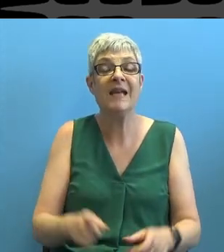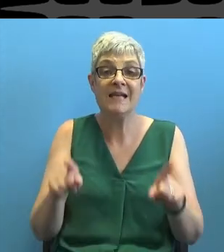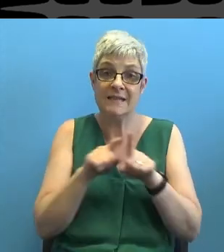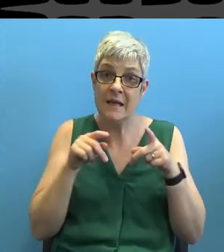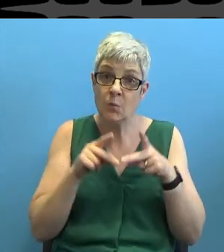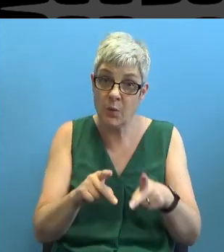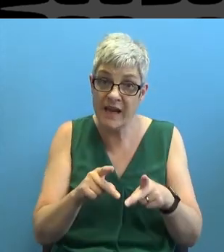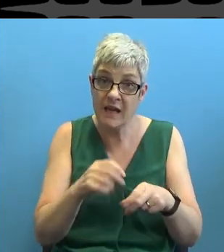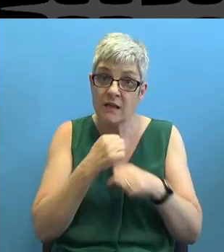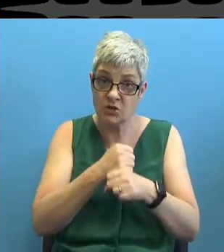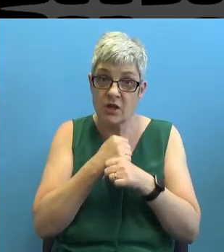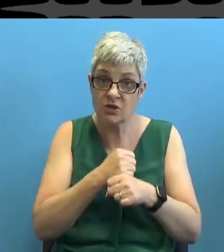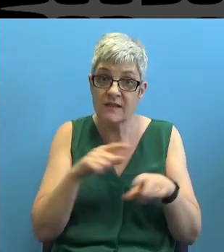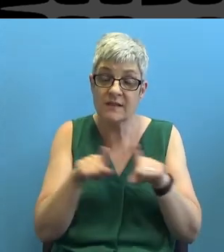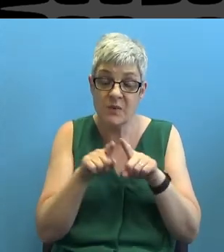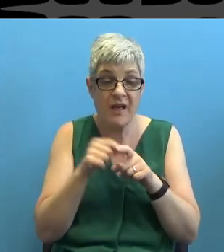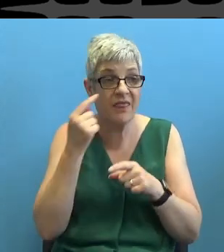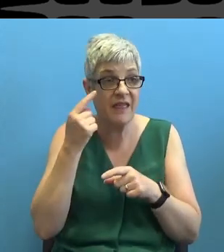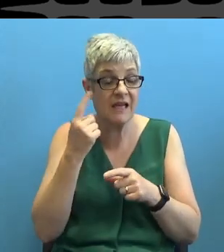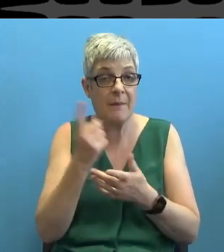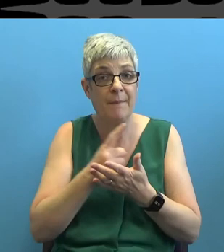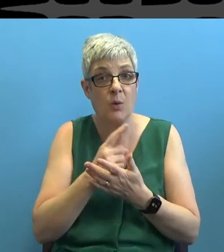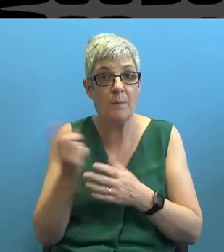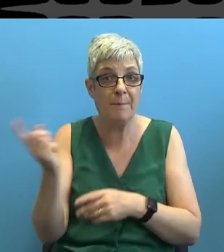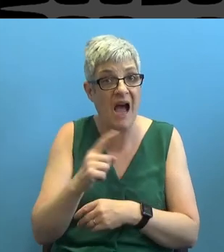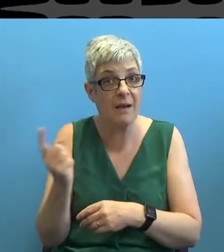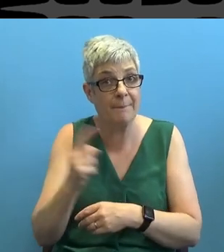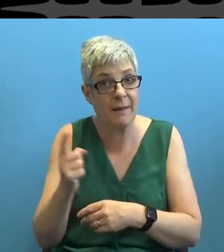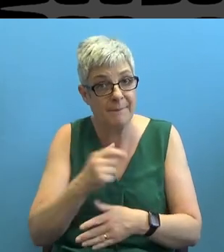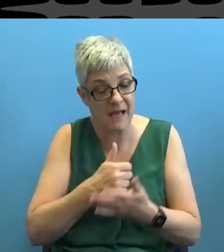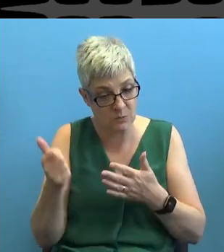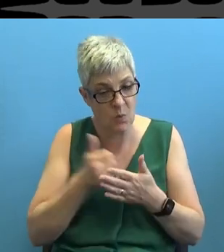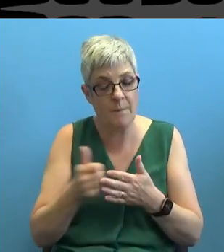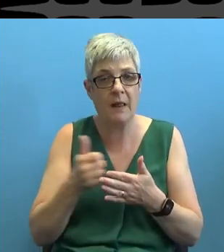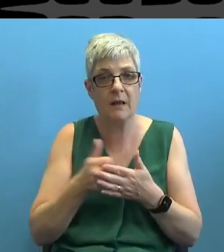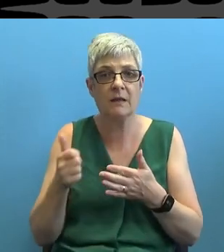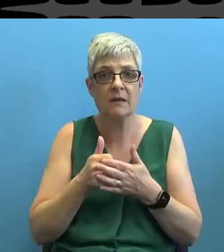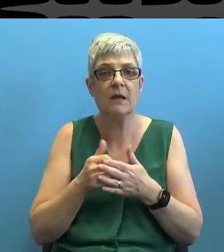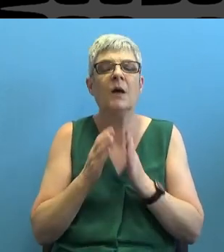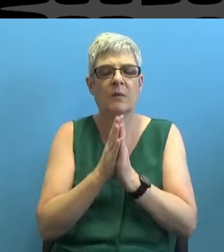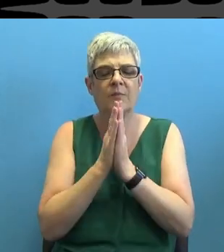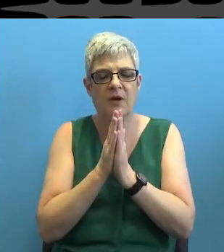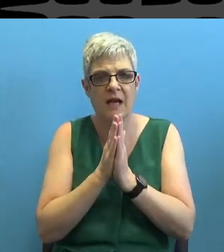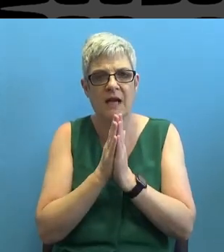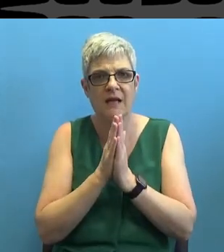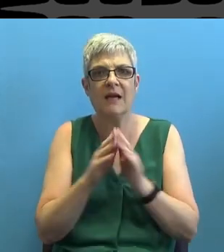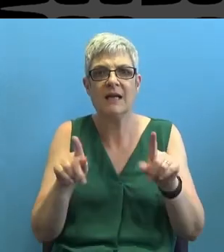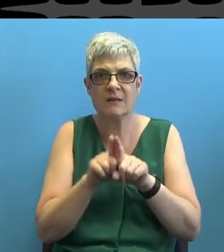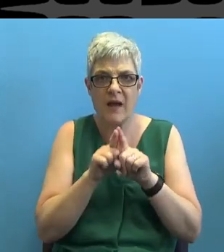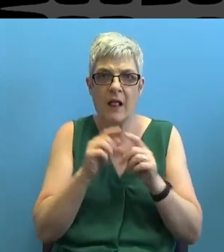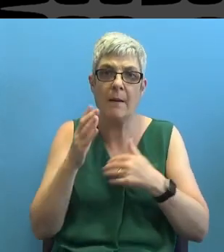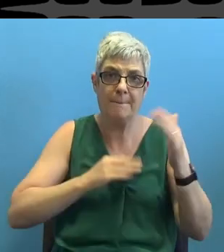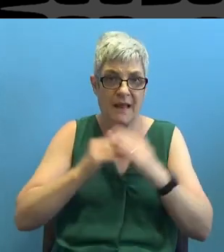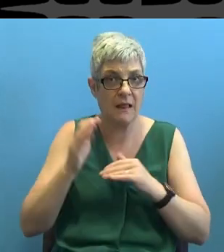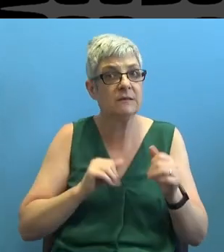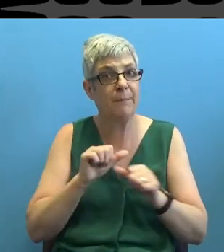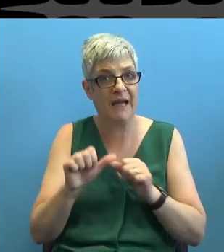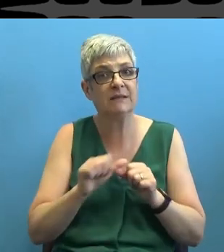In the same way as churches too begin to think about returning to normality, we pray that they too will build back